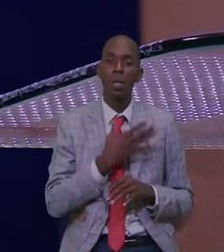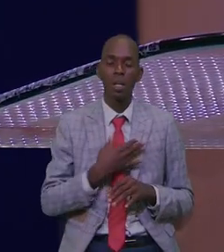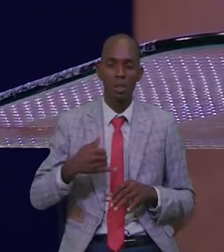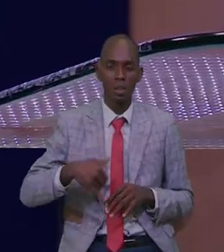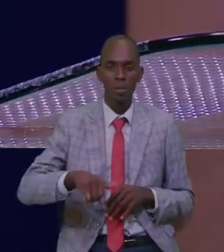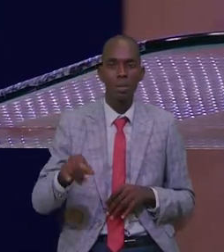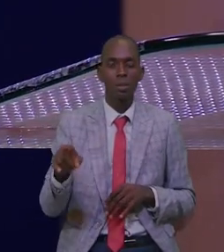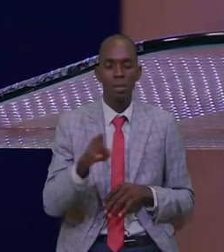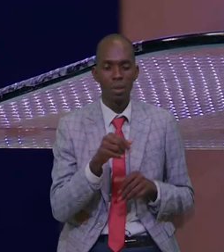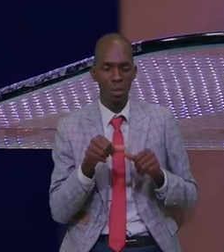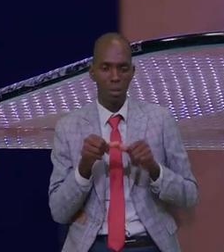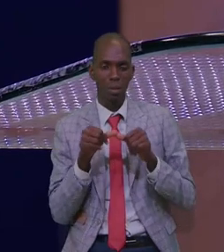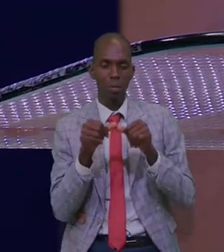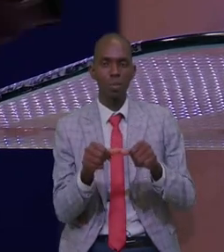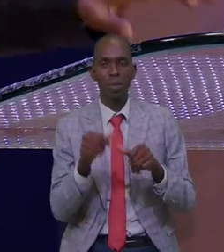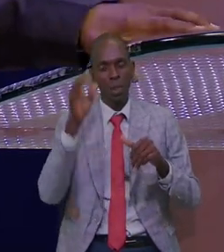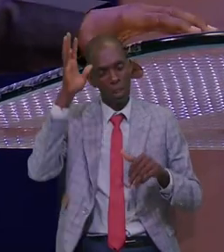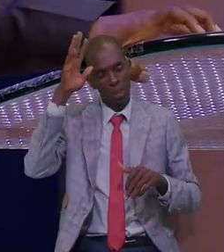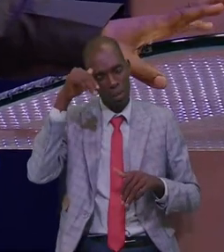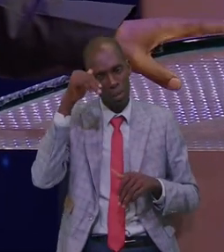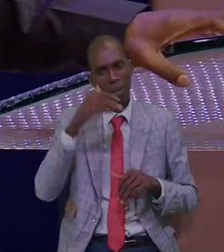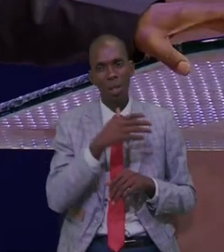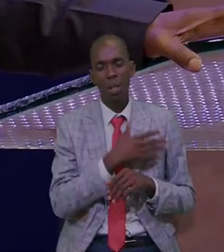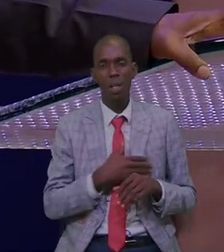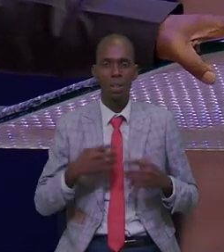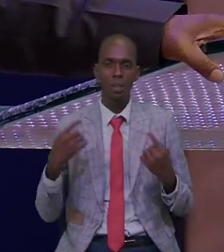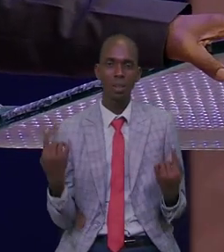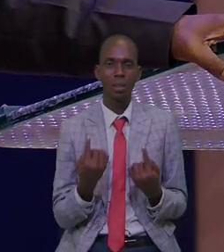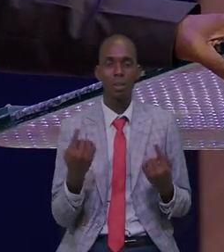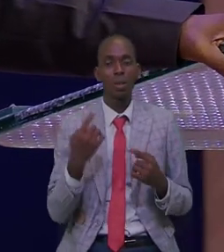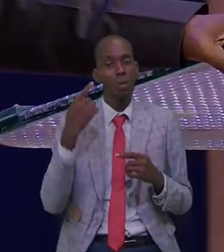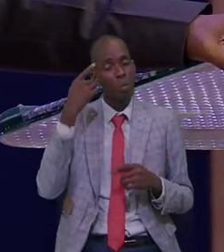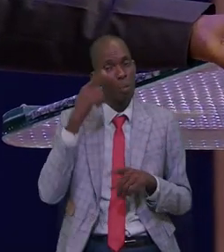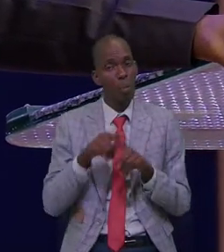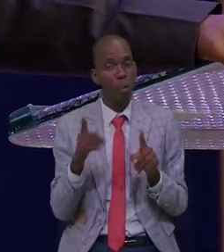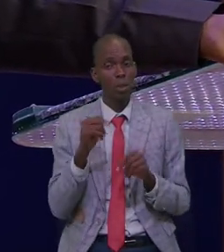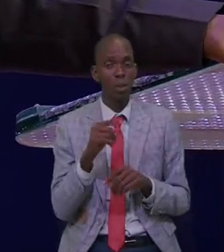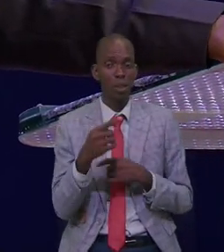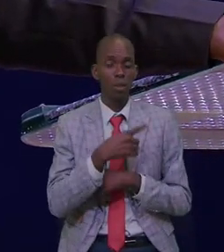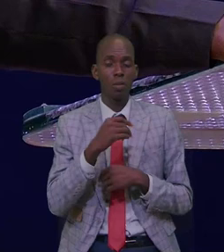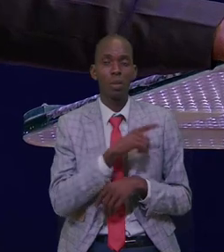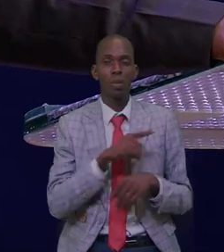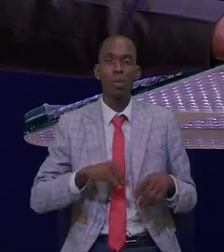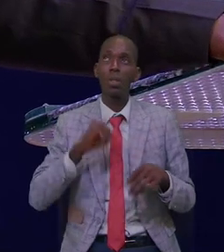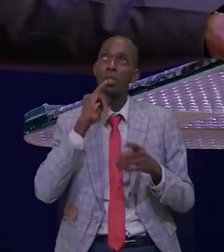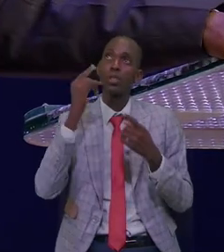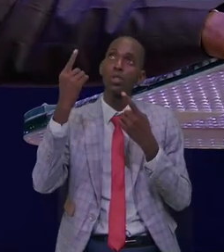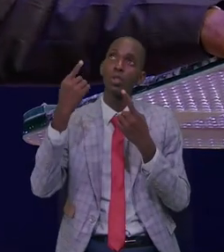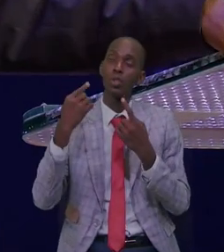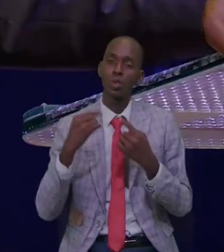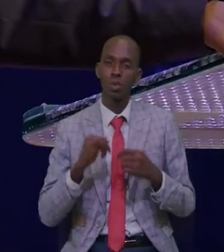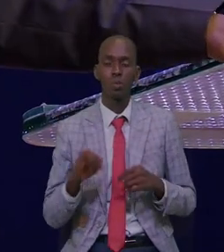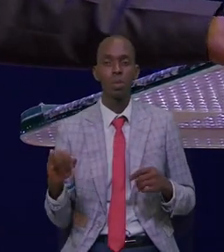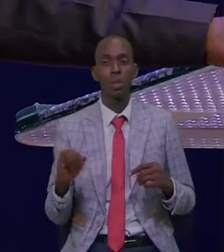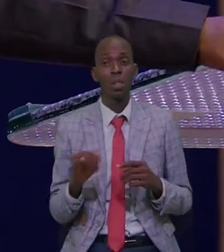remain adamant and sin. But the day of the Lord is approaching. The day of the Lord is coming.